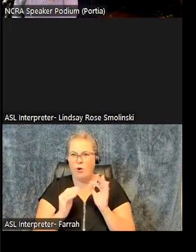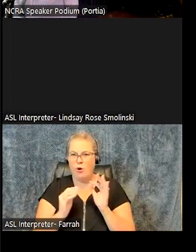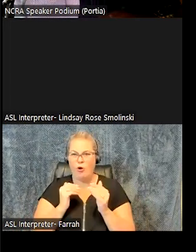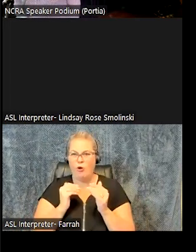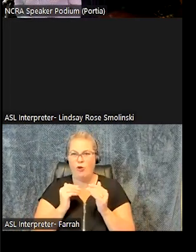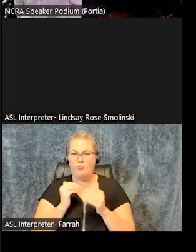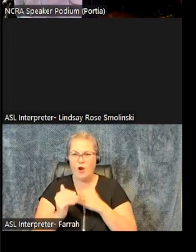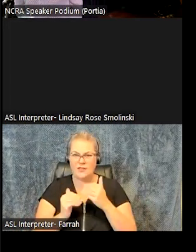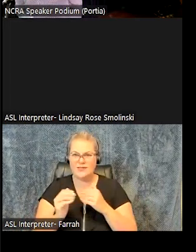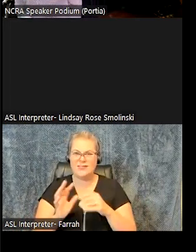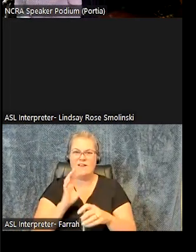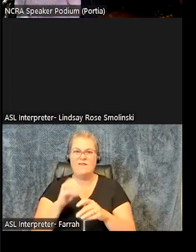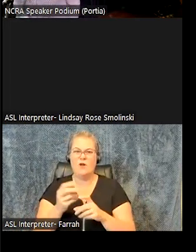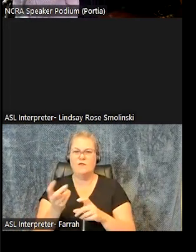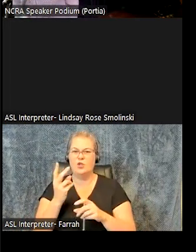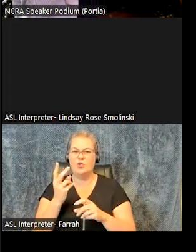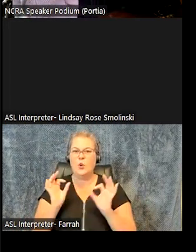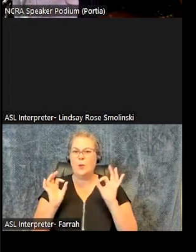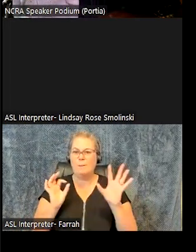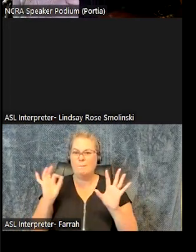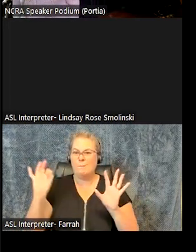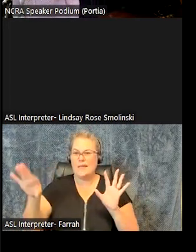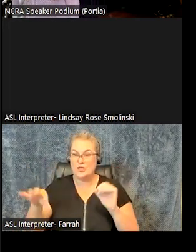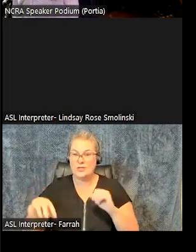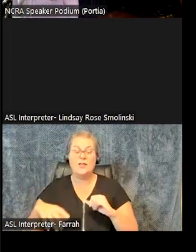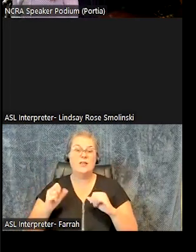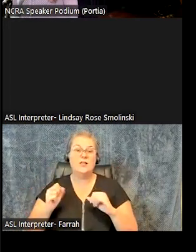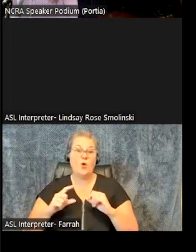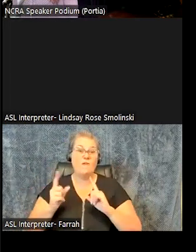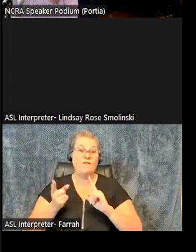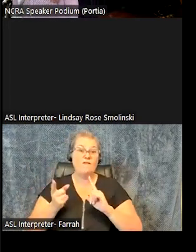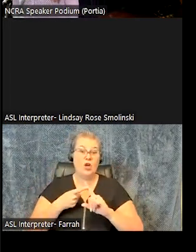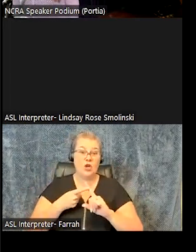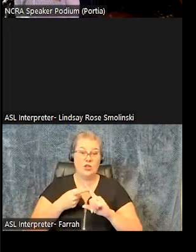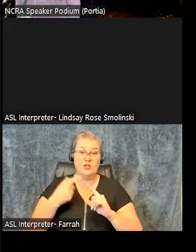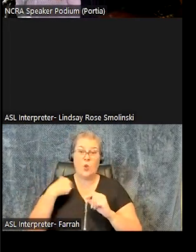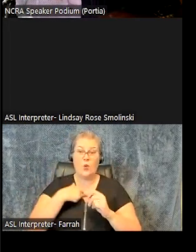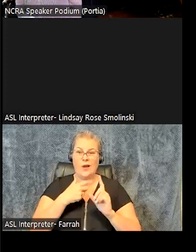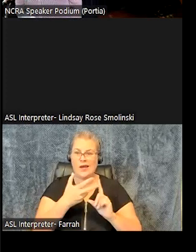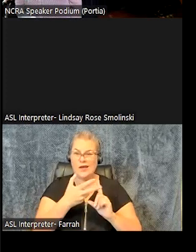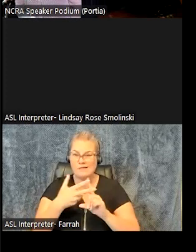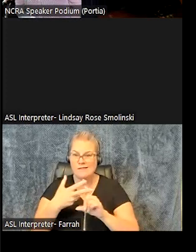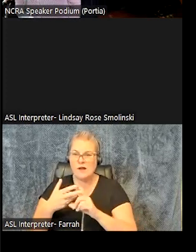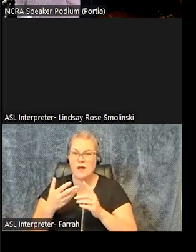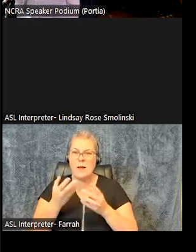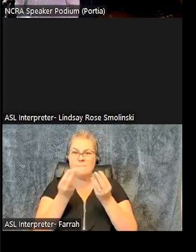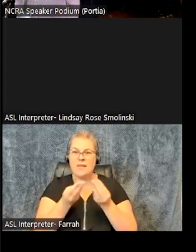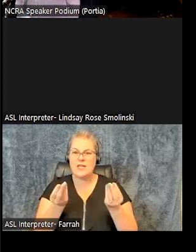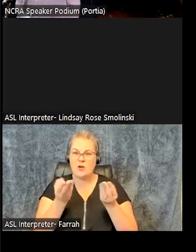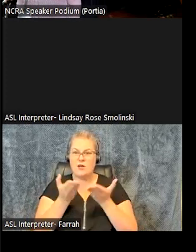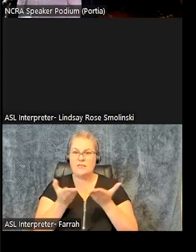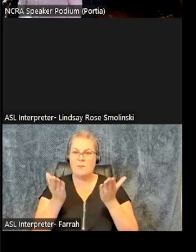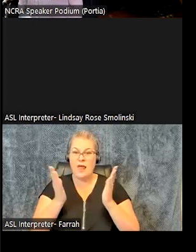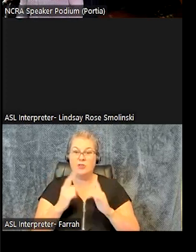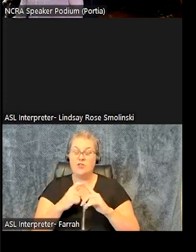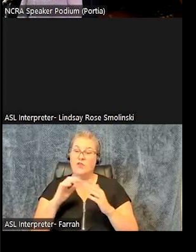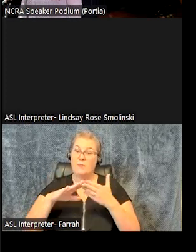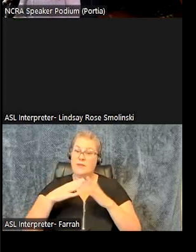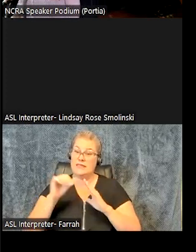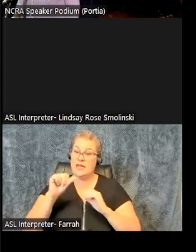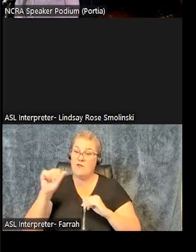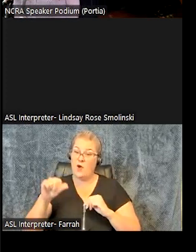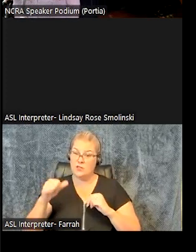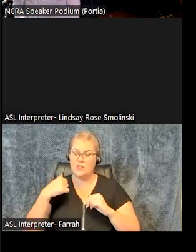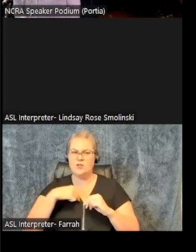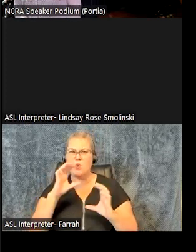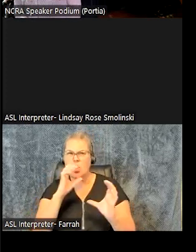two pitches. Step one is that first pitch where we recruit material suppliers from the city of Austin. So looking for